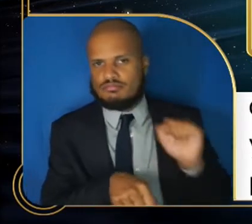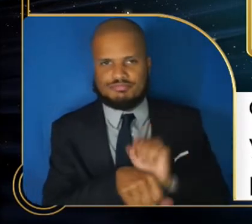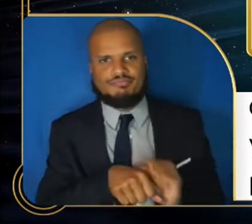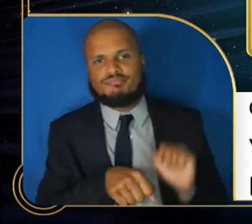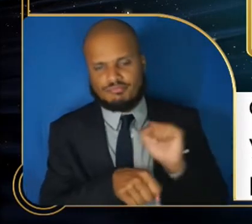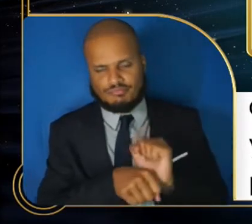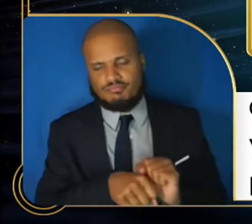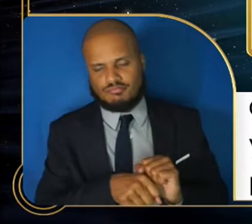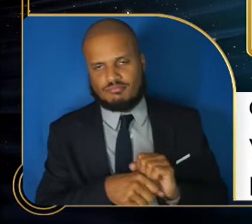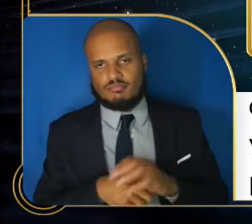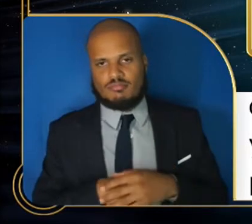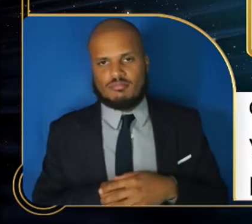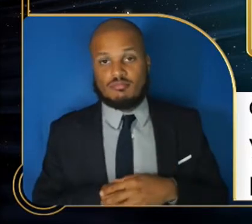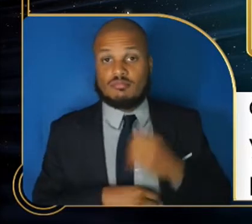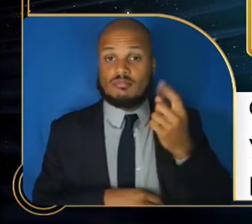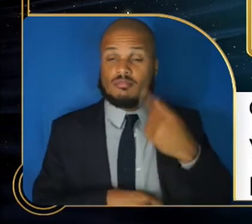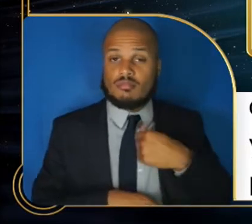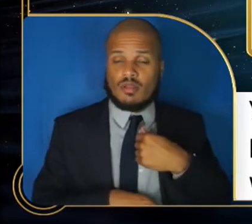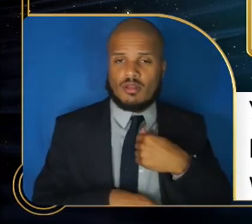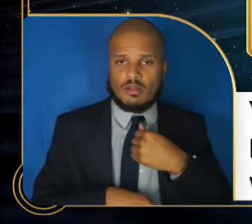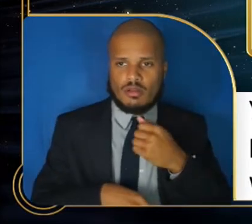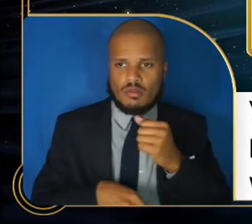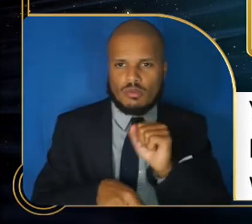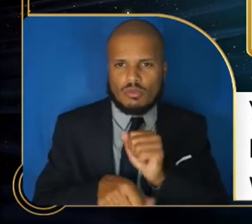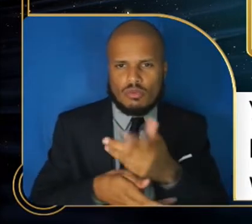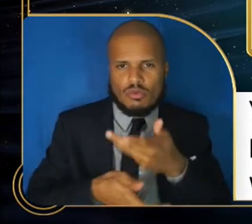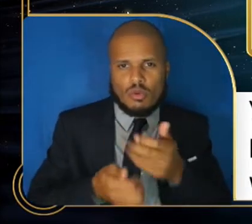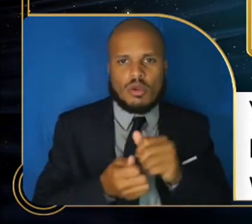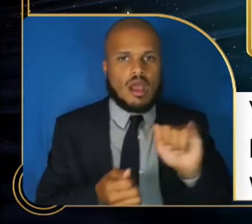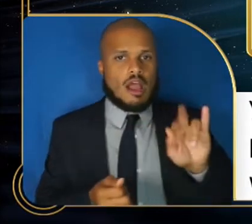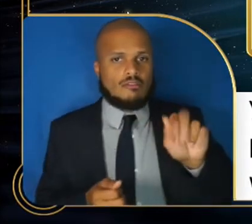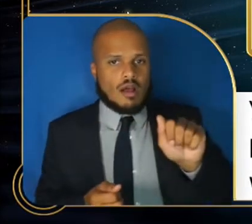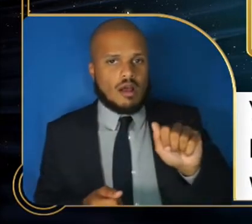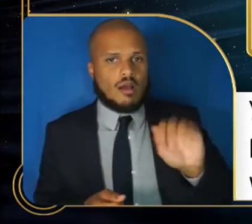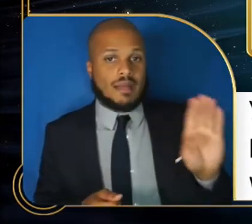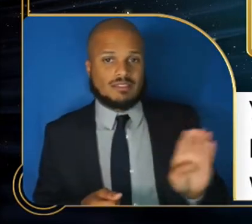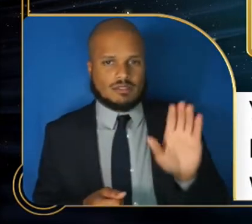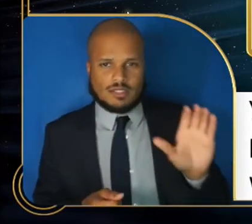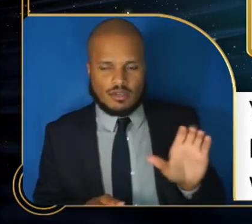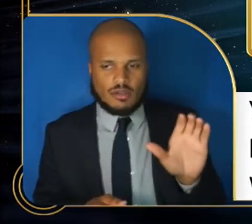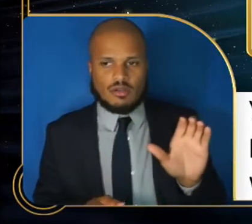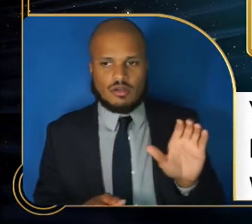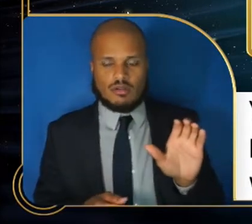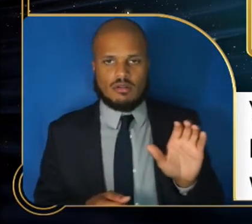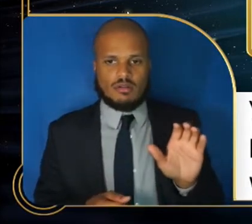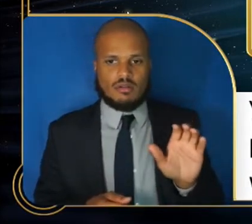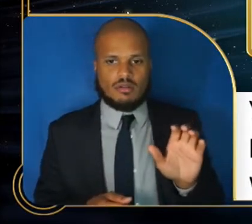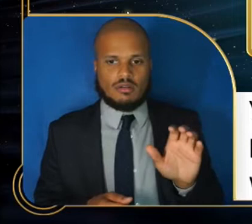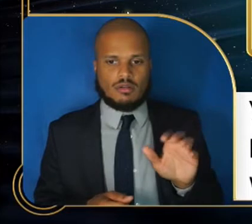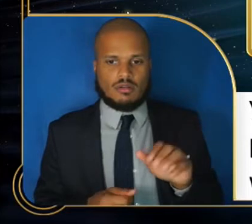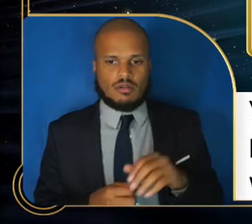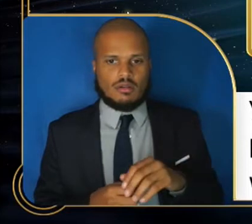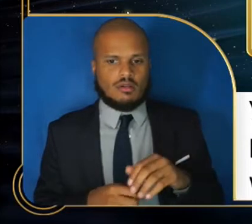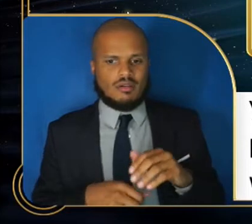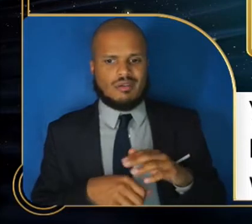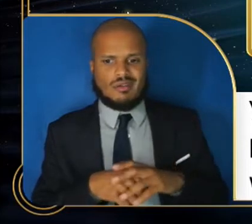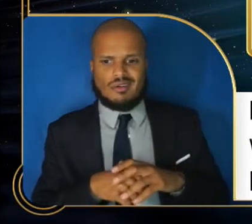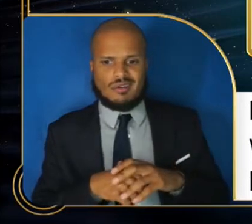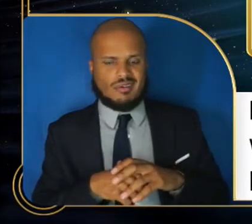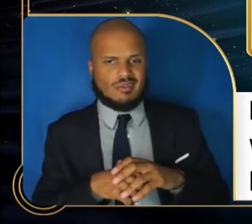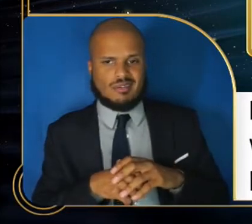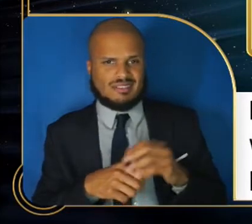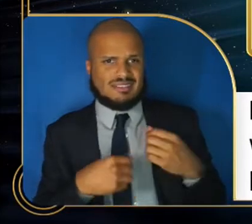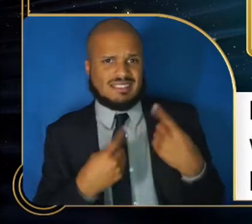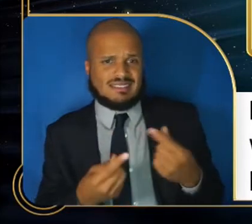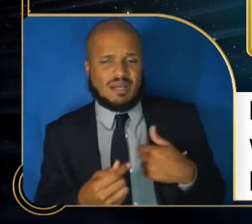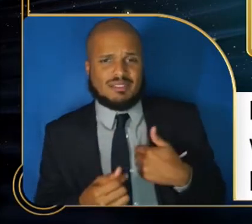I've been working with Ira and the Bazelon Center on amicus briefs since I was a baby lawyer for